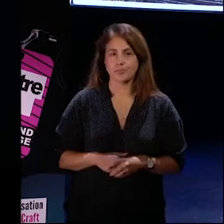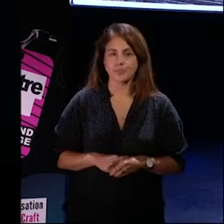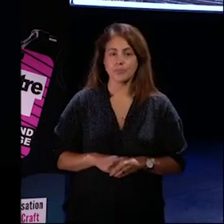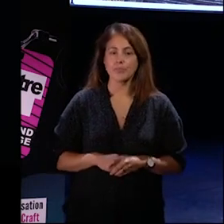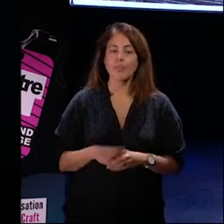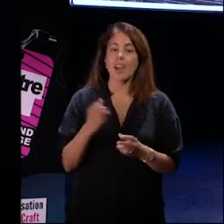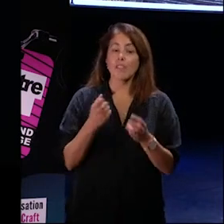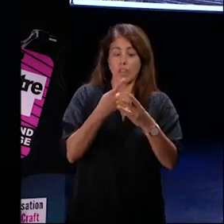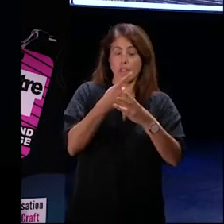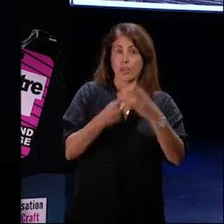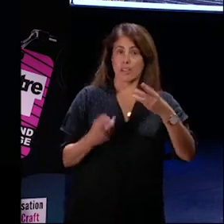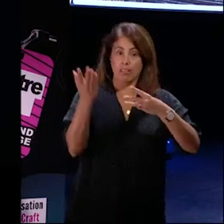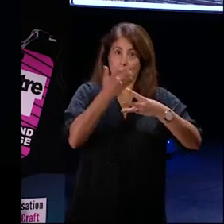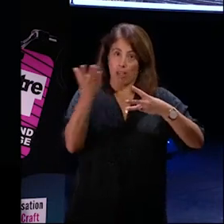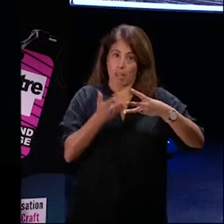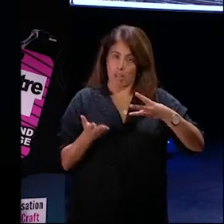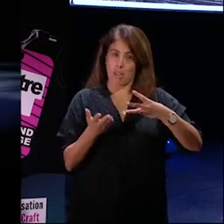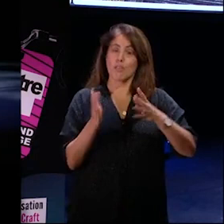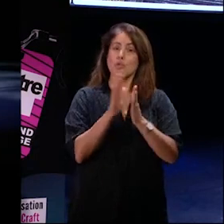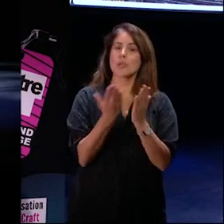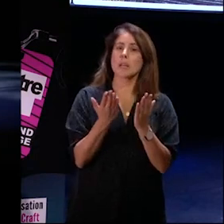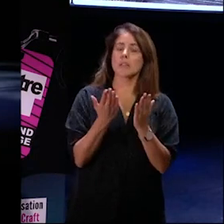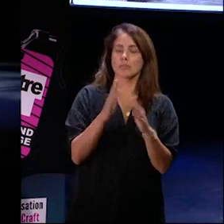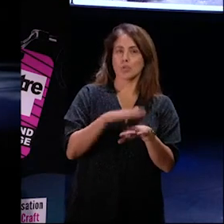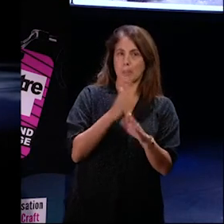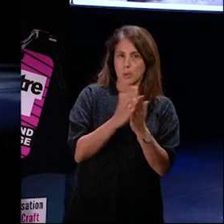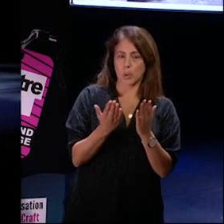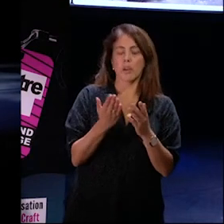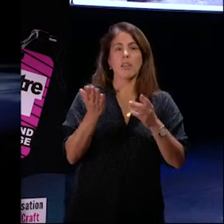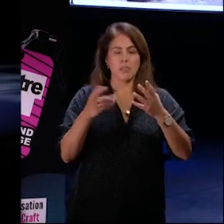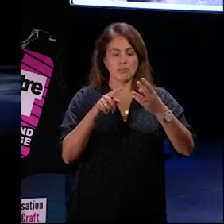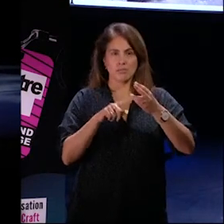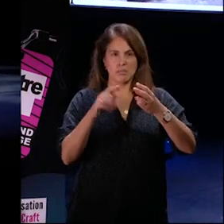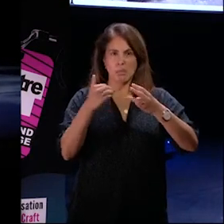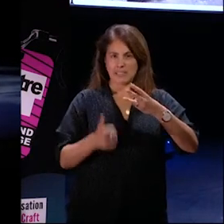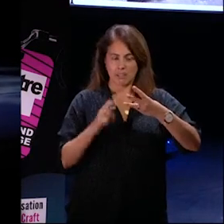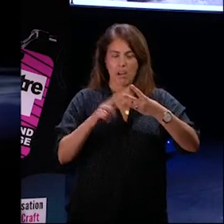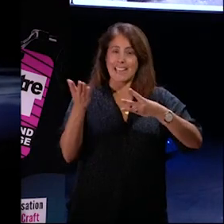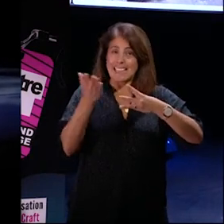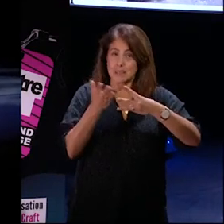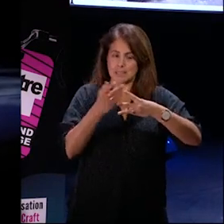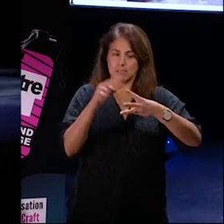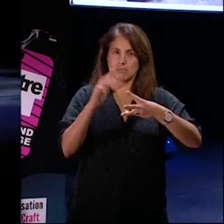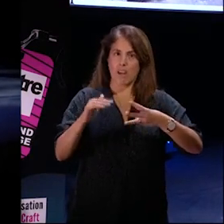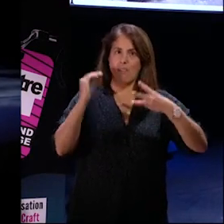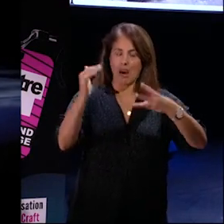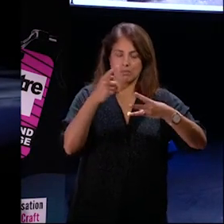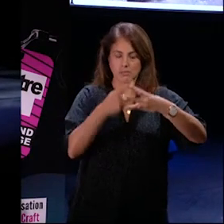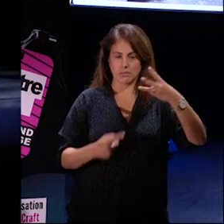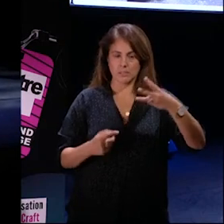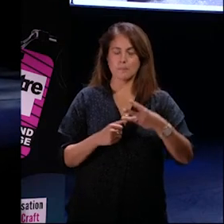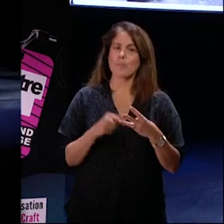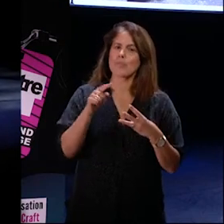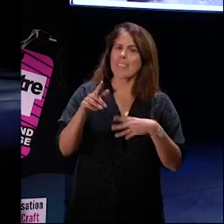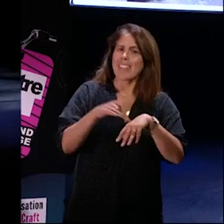There are three levels of Green Book processes: baseline, intermediate, and advanced. And just to explain, the Theatre Green Book